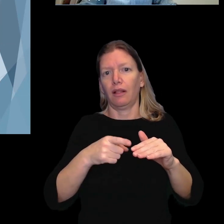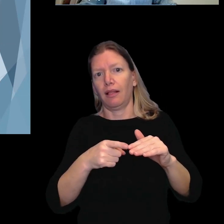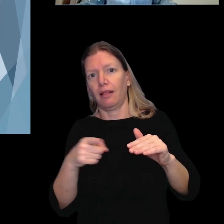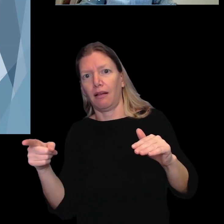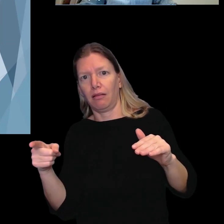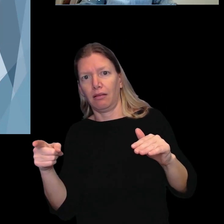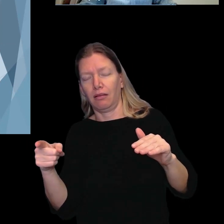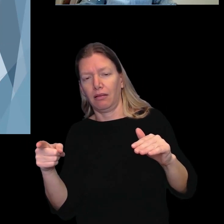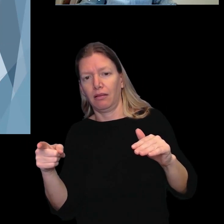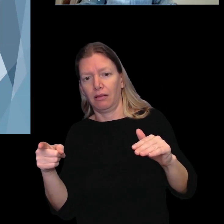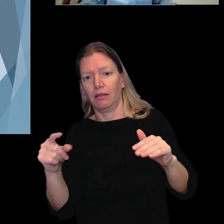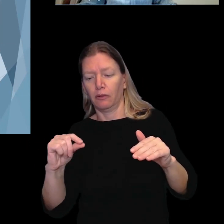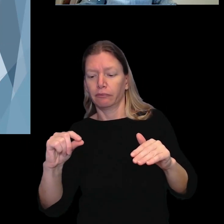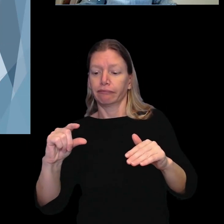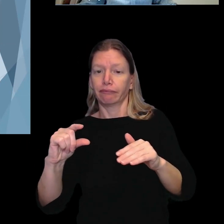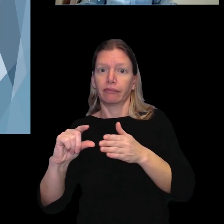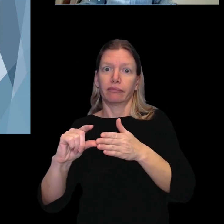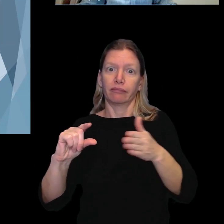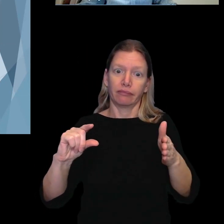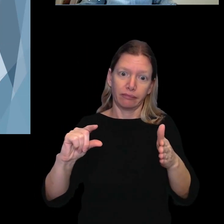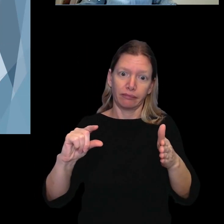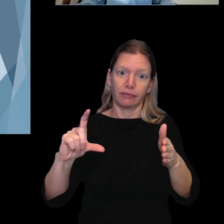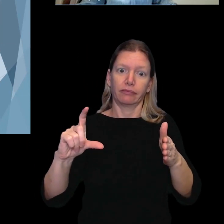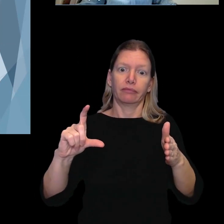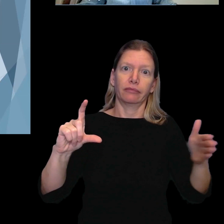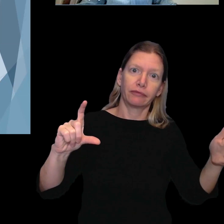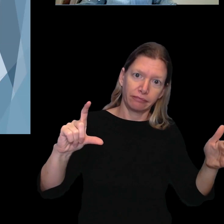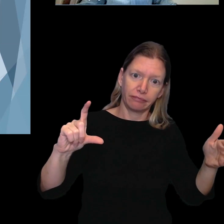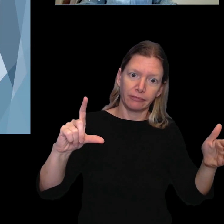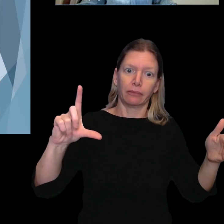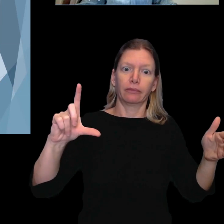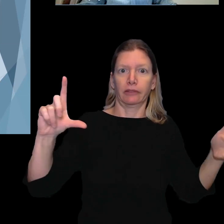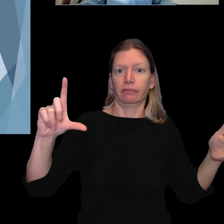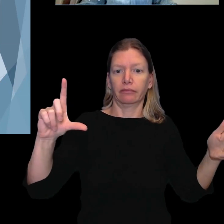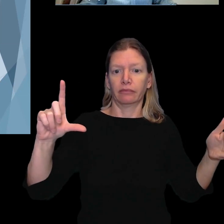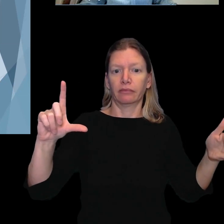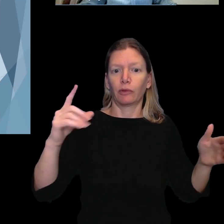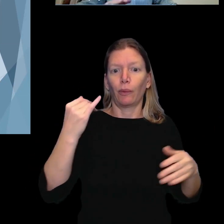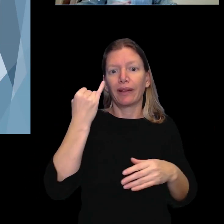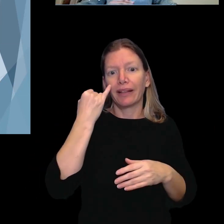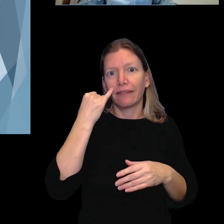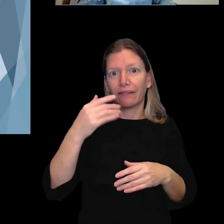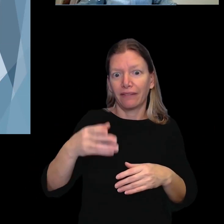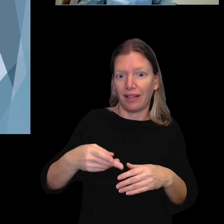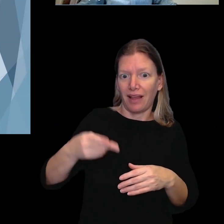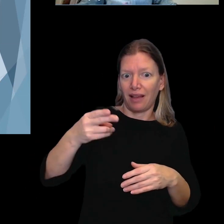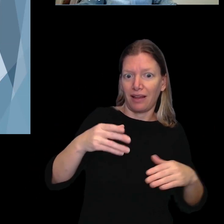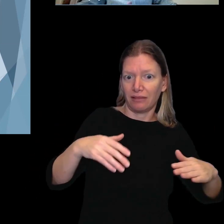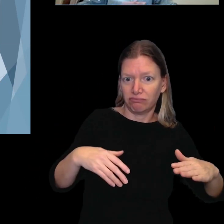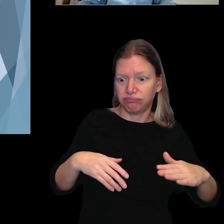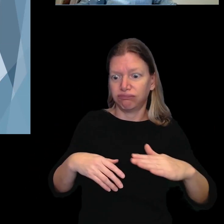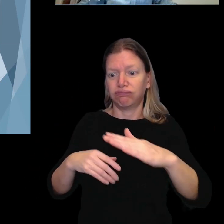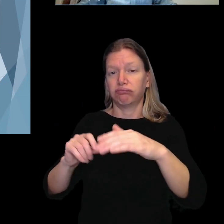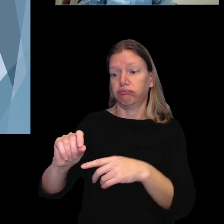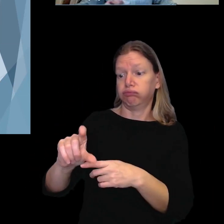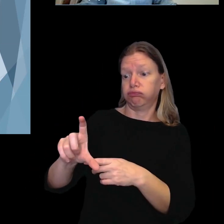rise for every 12 inches of length. So if the height that the ramp